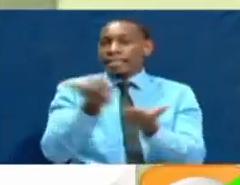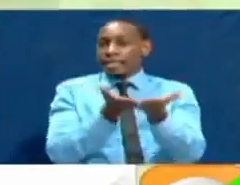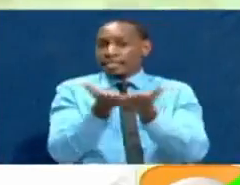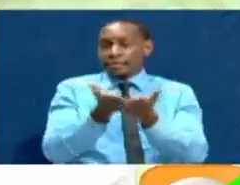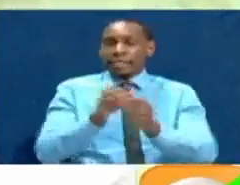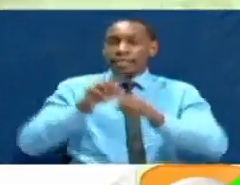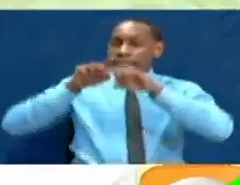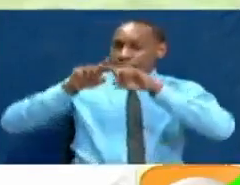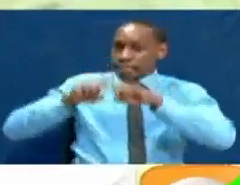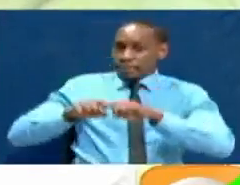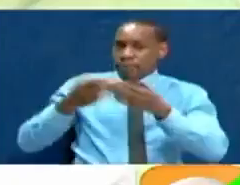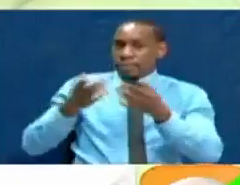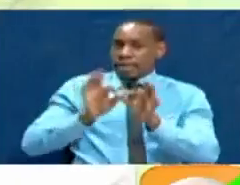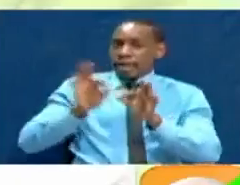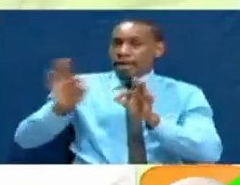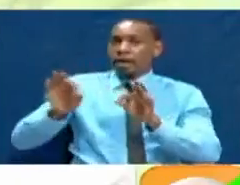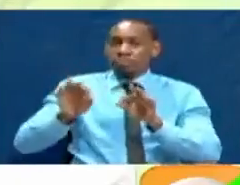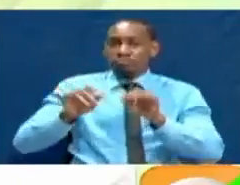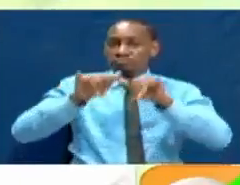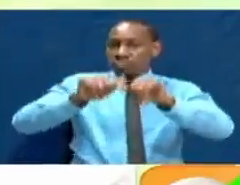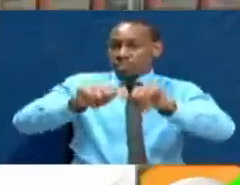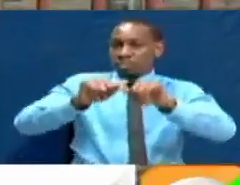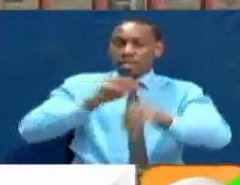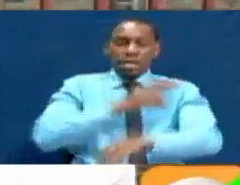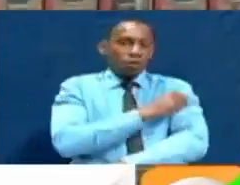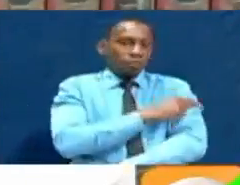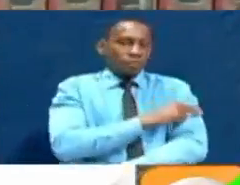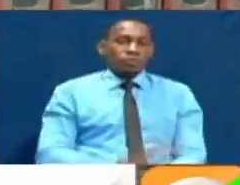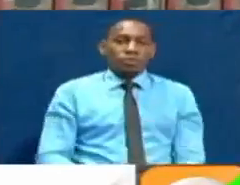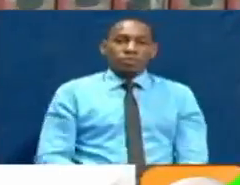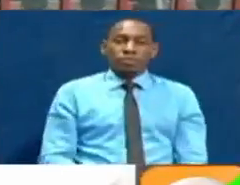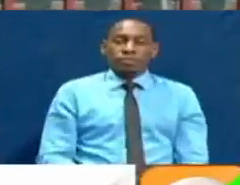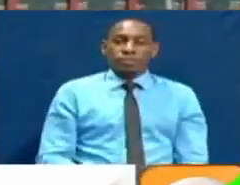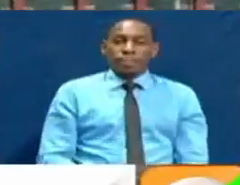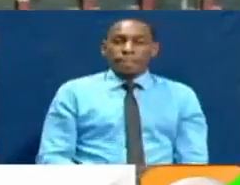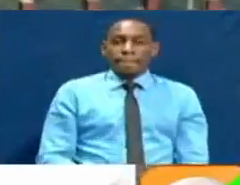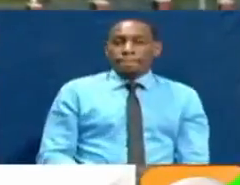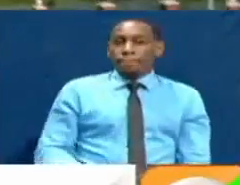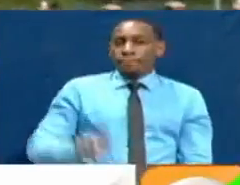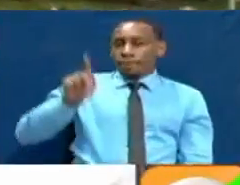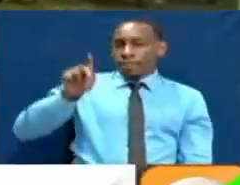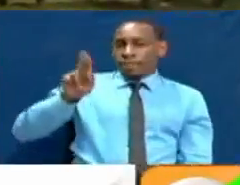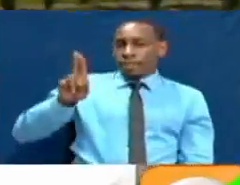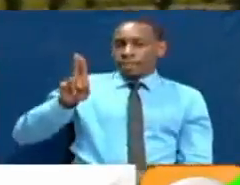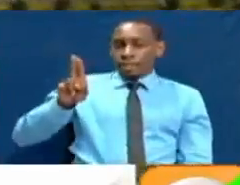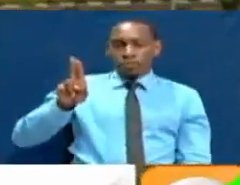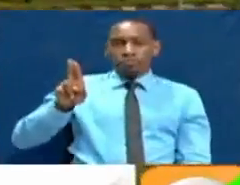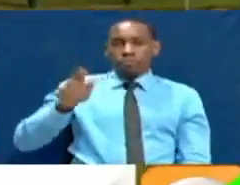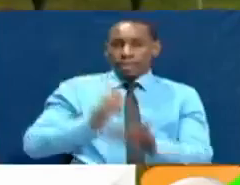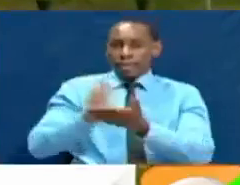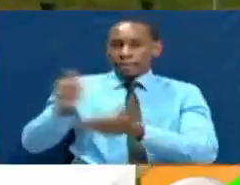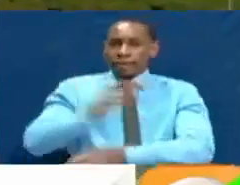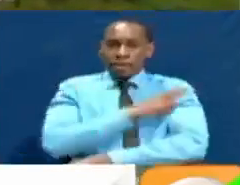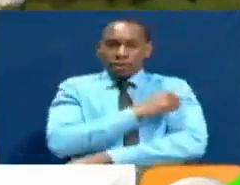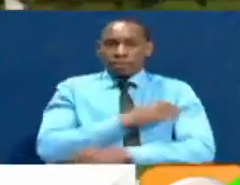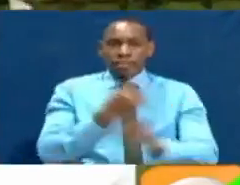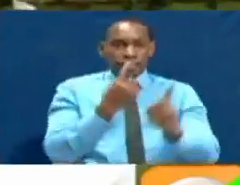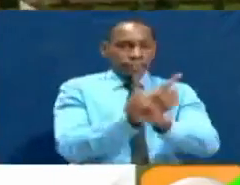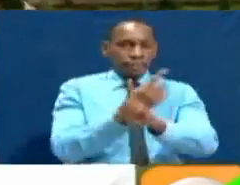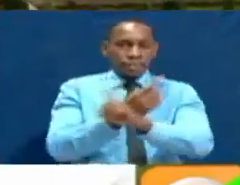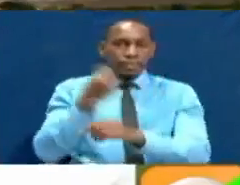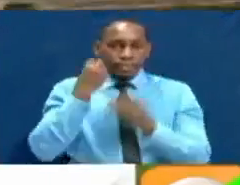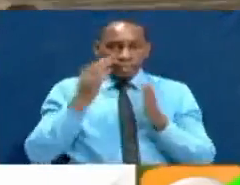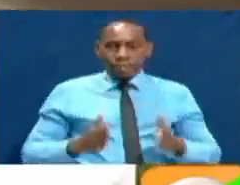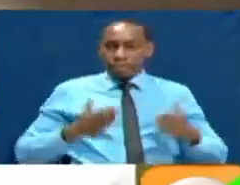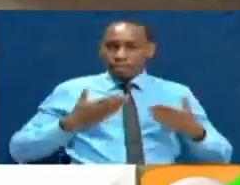services, depending on how long individuals remain hospitalized. At the Kenyatta University Referral Hospital, several patients